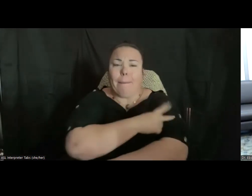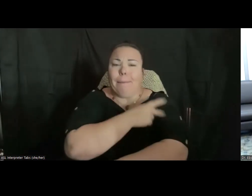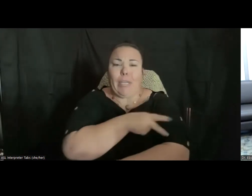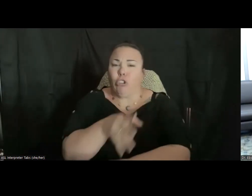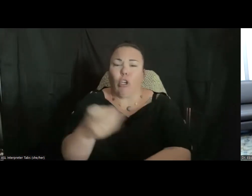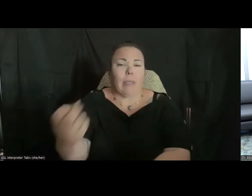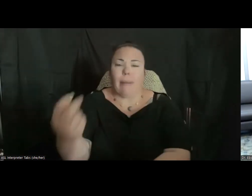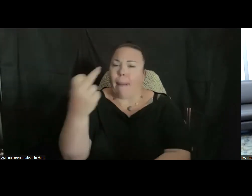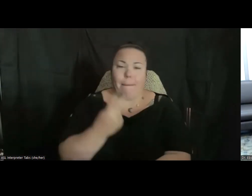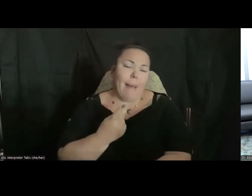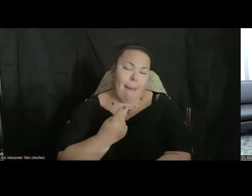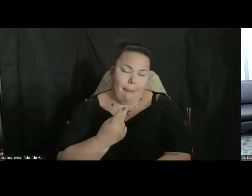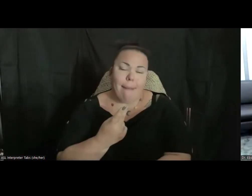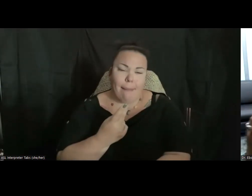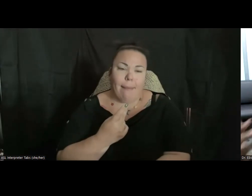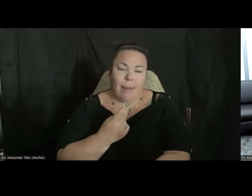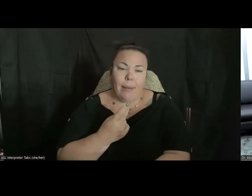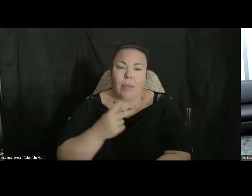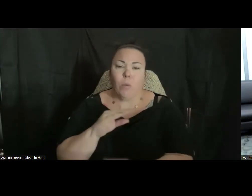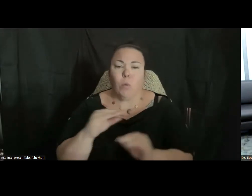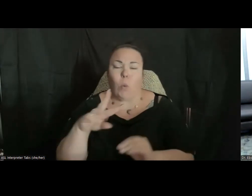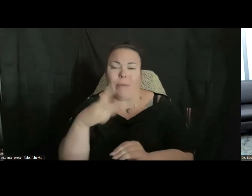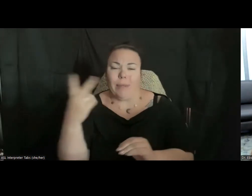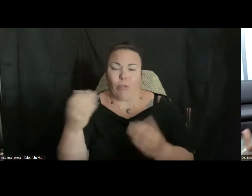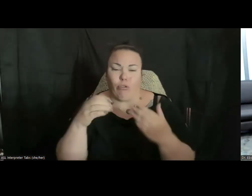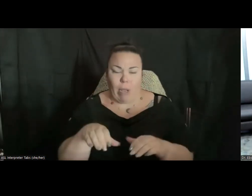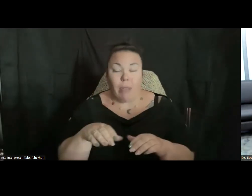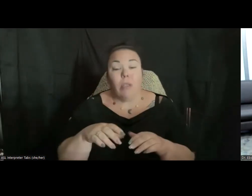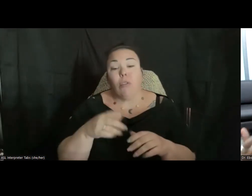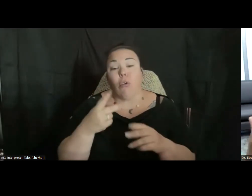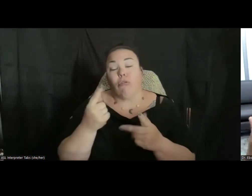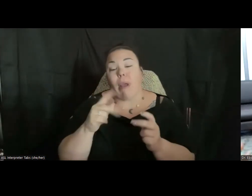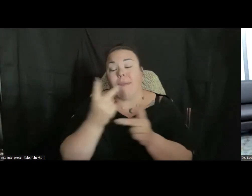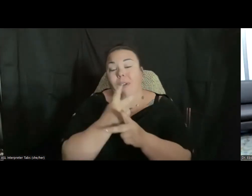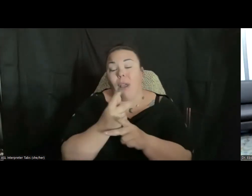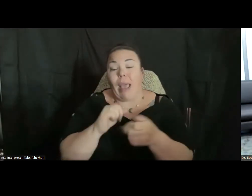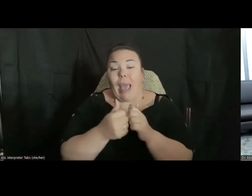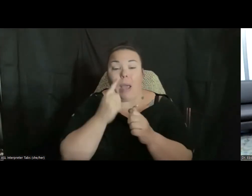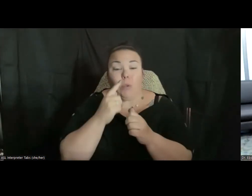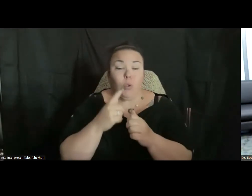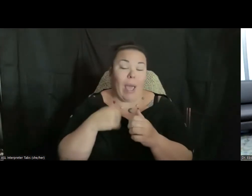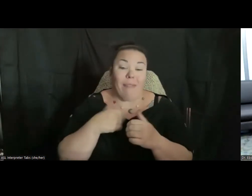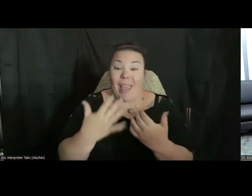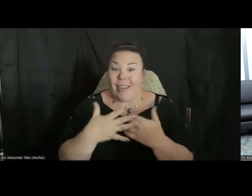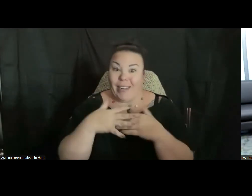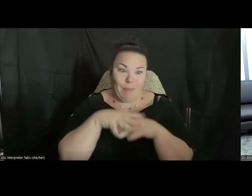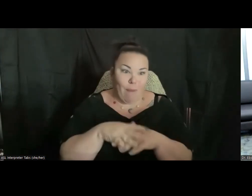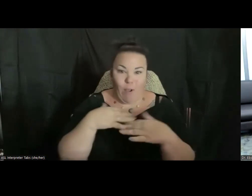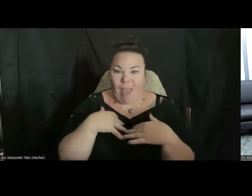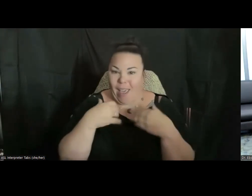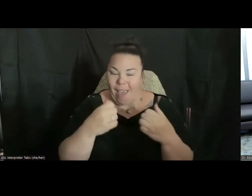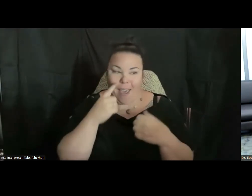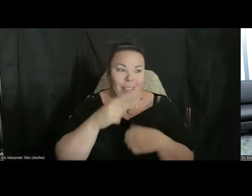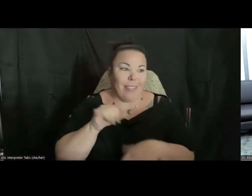as a whole, or how to integrate behavioral health, contraceptive, whole 9 yards on a mobile clinic, we'd be